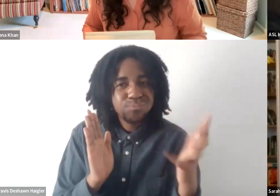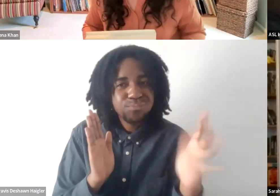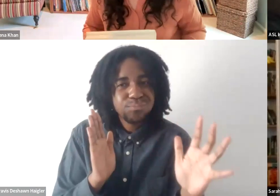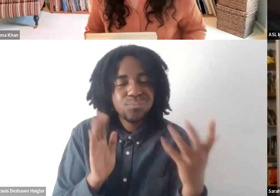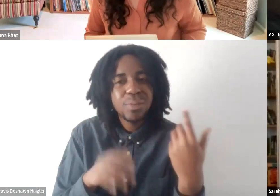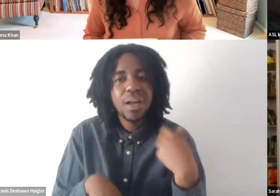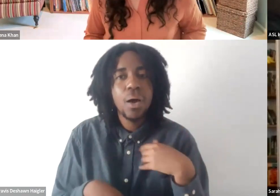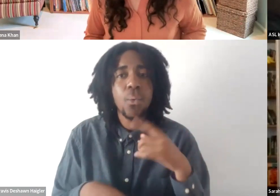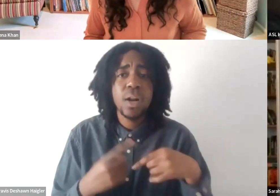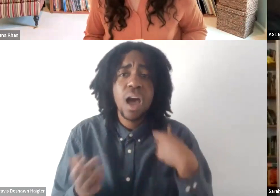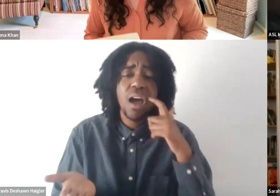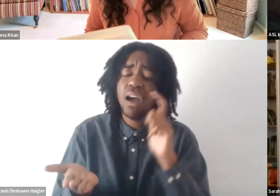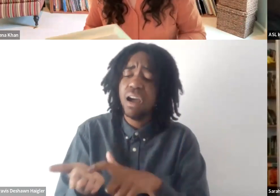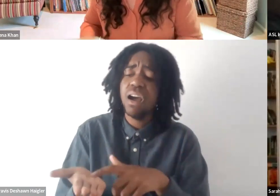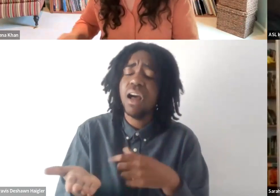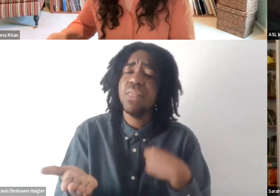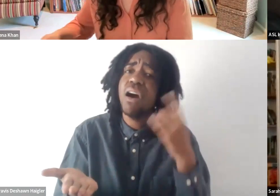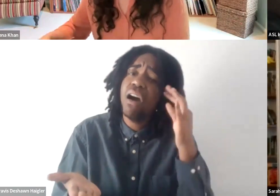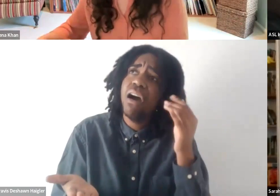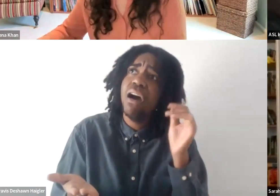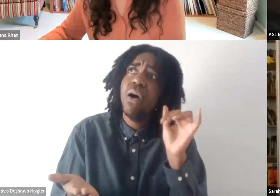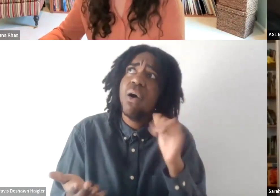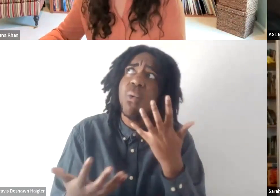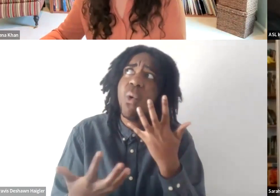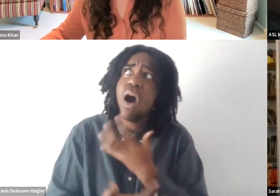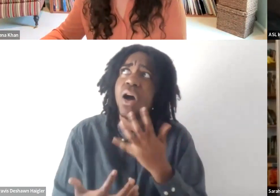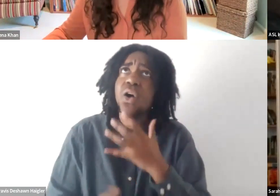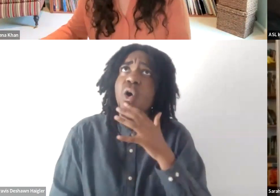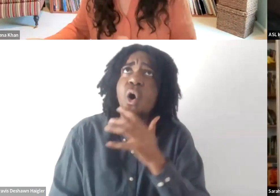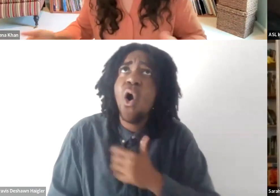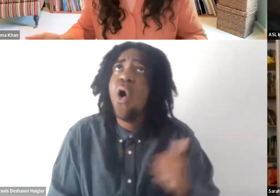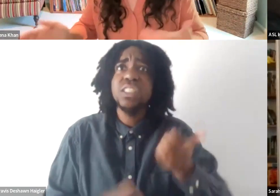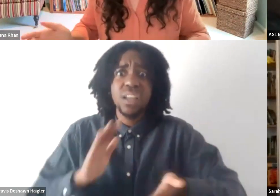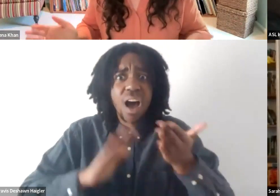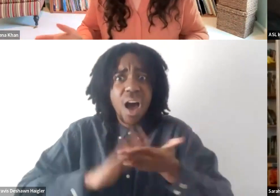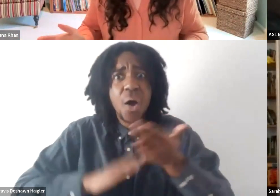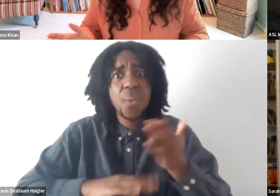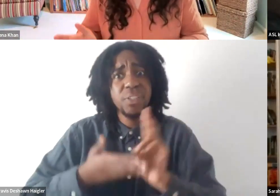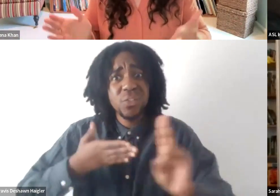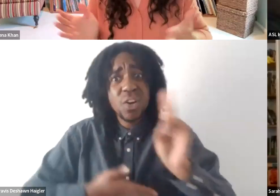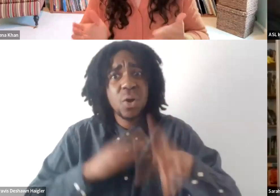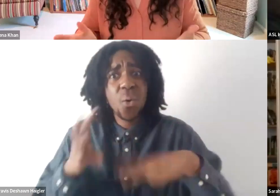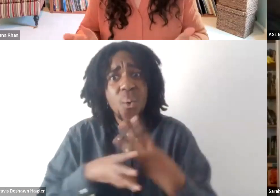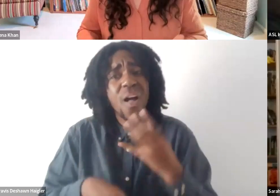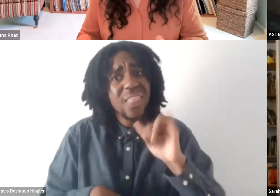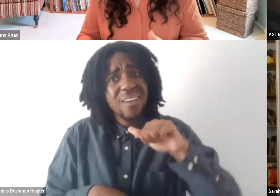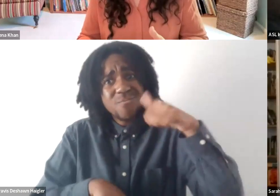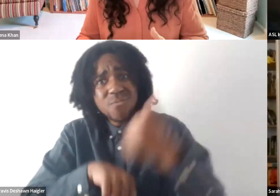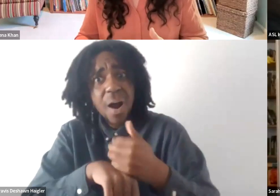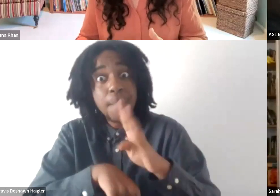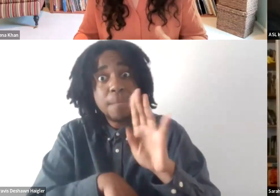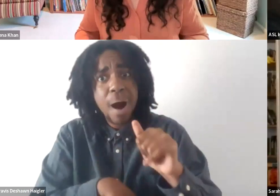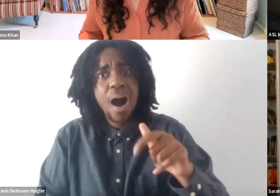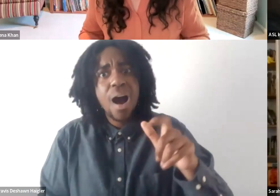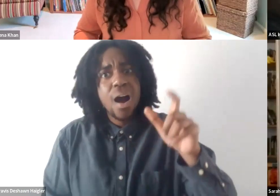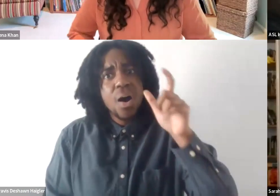came across it, I thought, oh my goodness, the oldest operating university in the world was founded by a Muslim woman. Like, that is a fact that not that